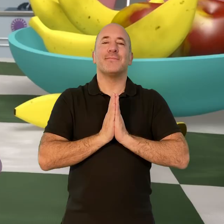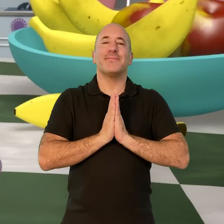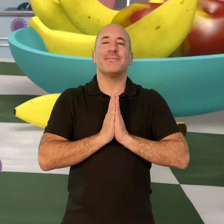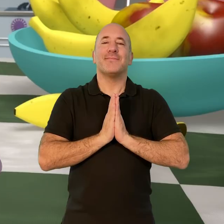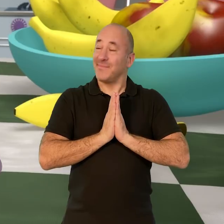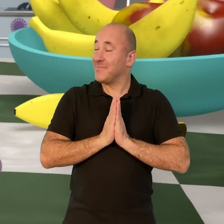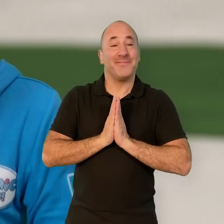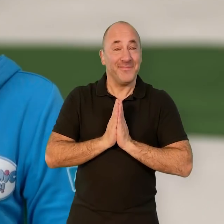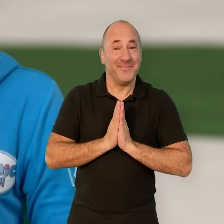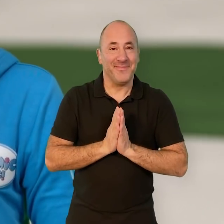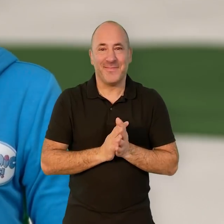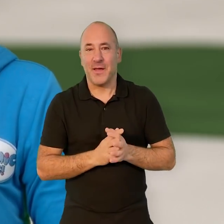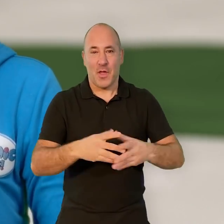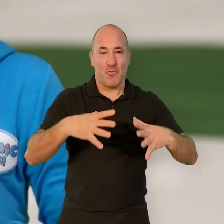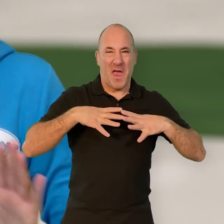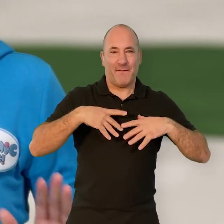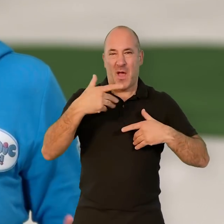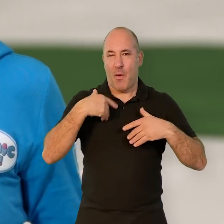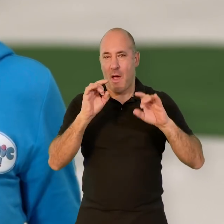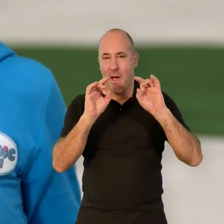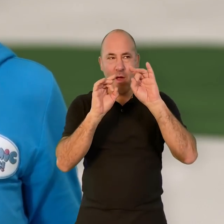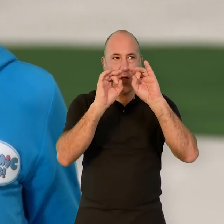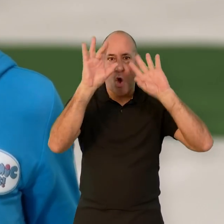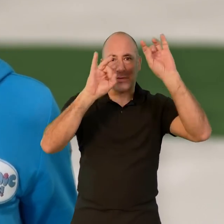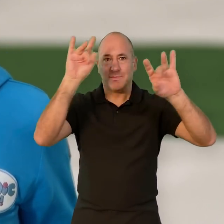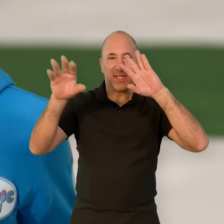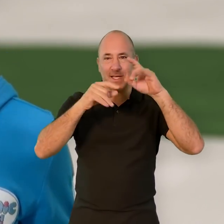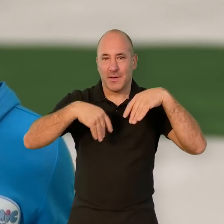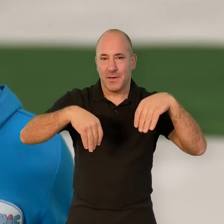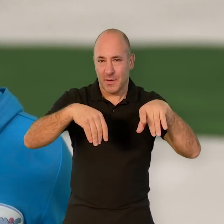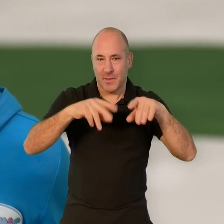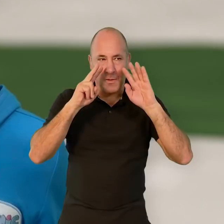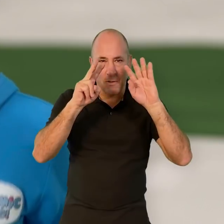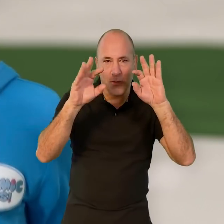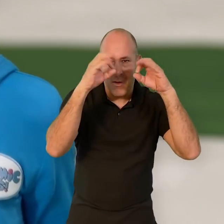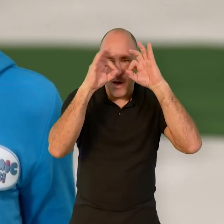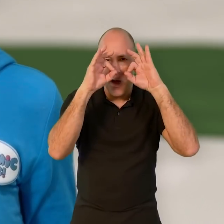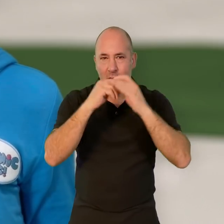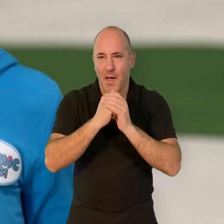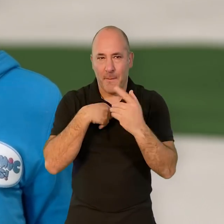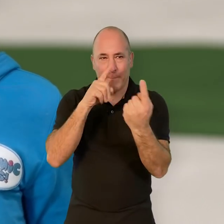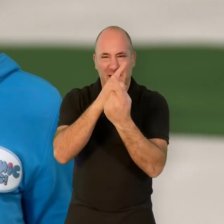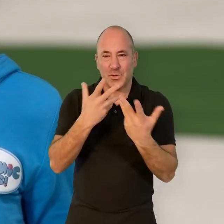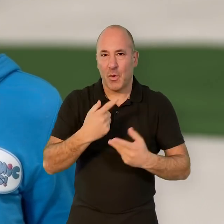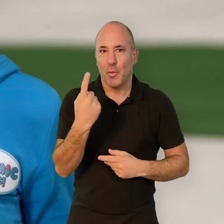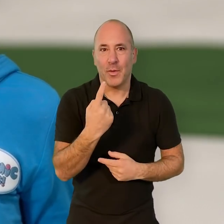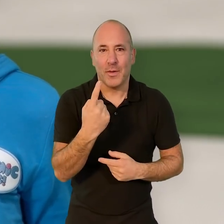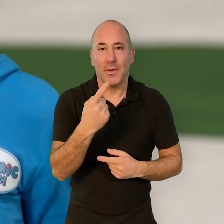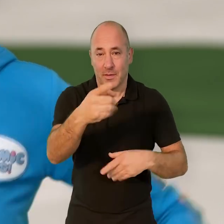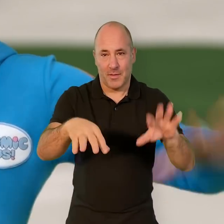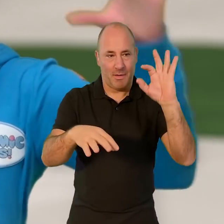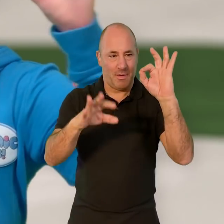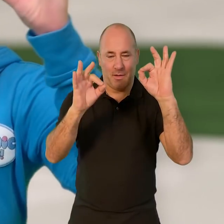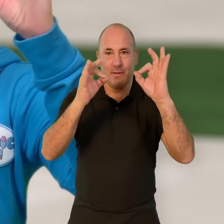Namaste. There. Now let's have a look through our cosminoculars and find out who we're meeting